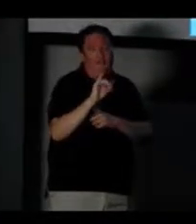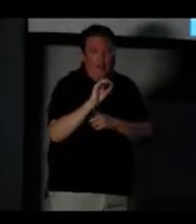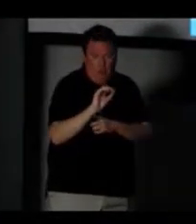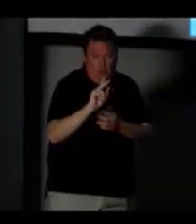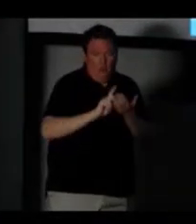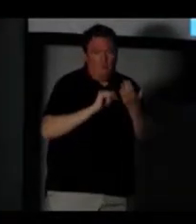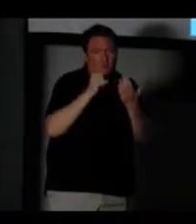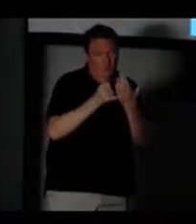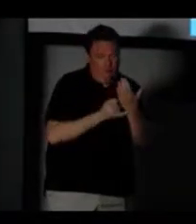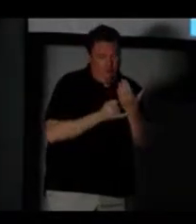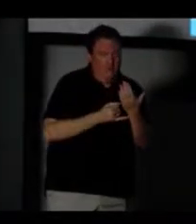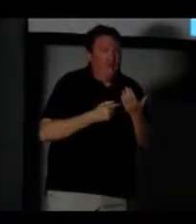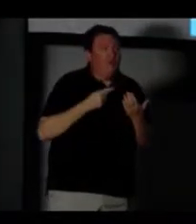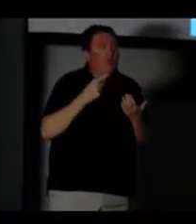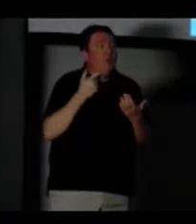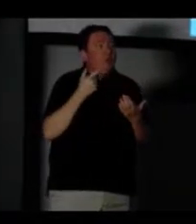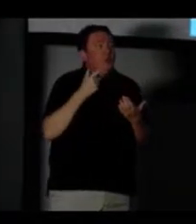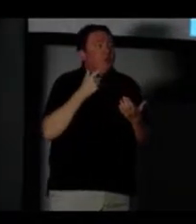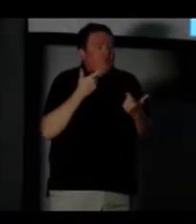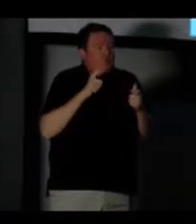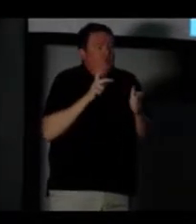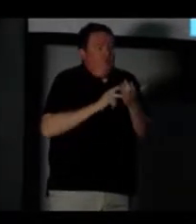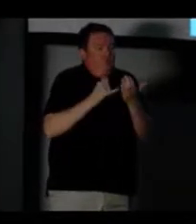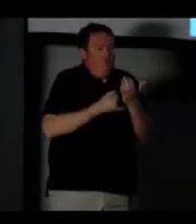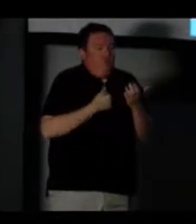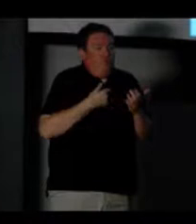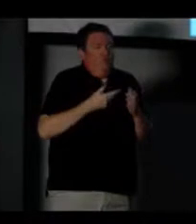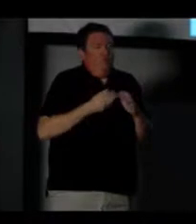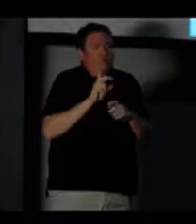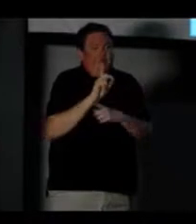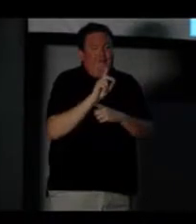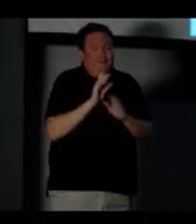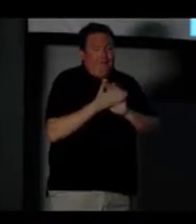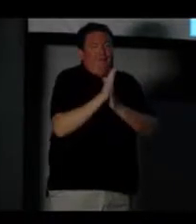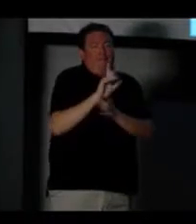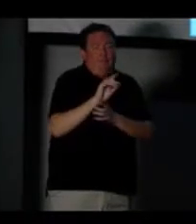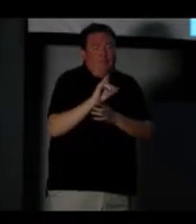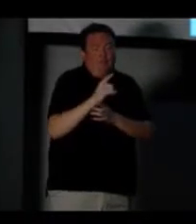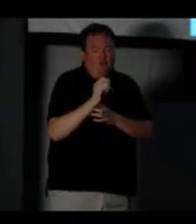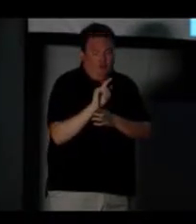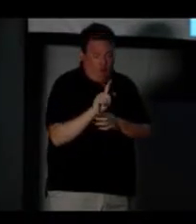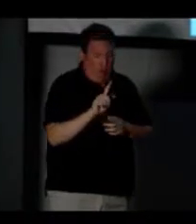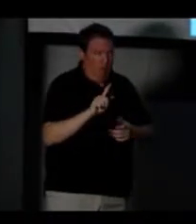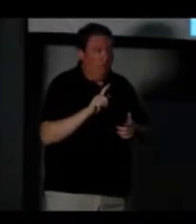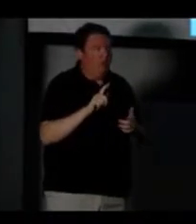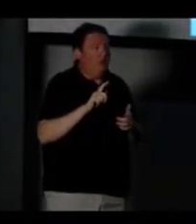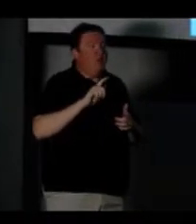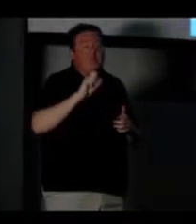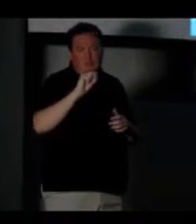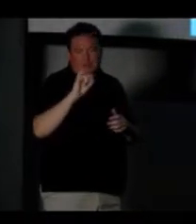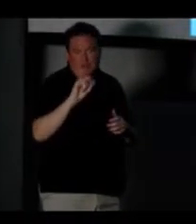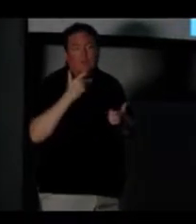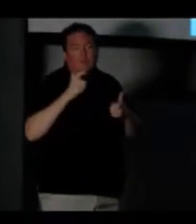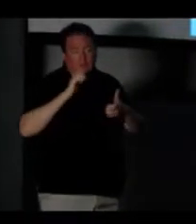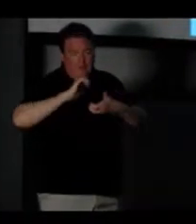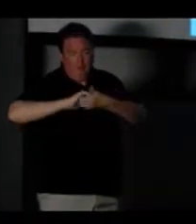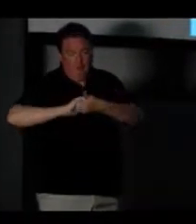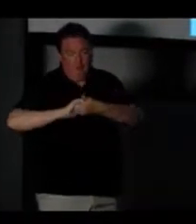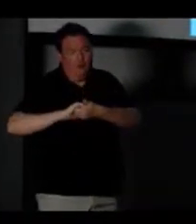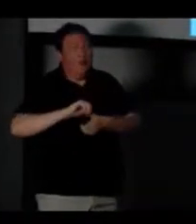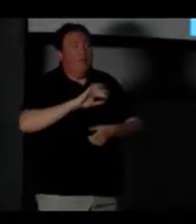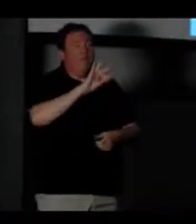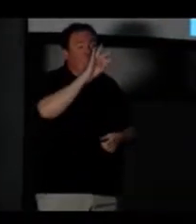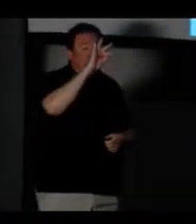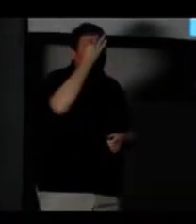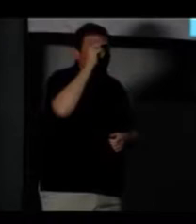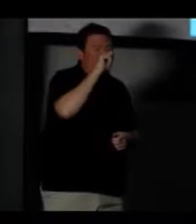digitize collections using crowdsourcing. I know the Smithsonian's Transcription Center, one of the big partners, another big partner in France,